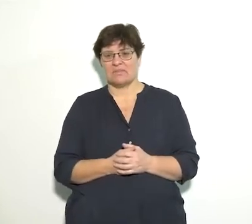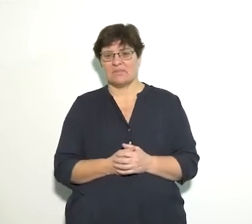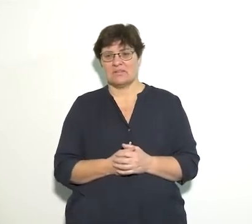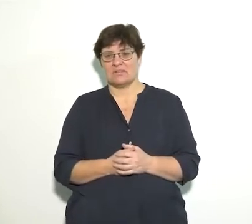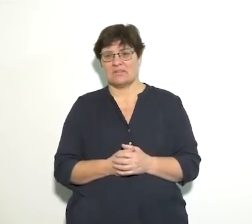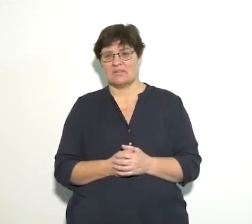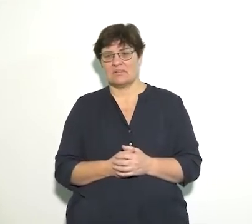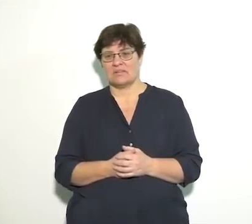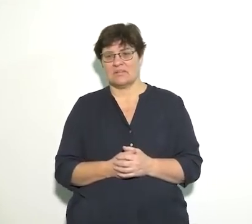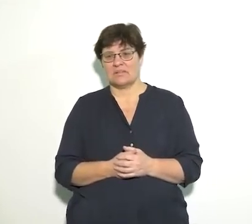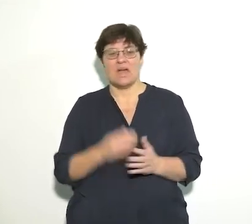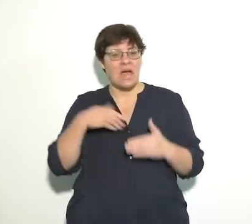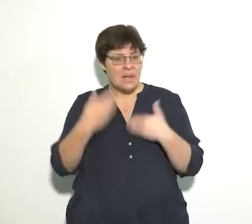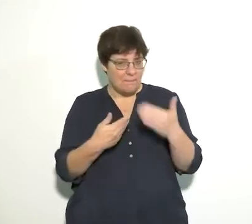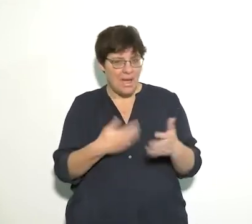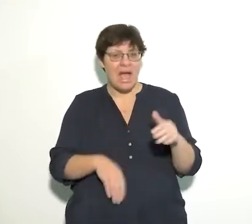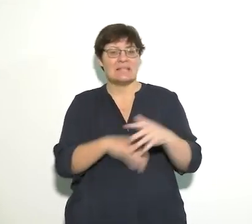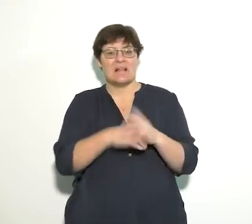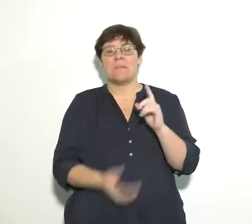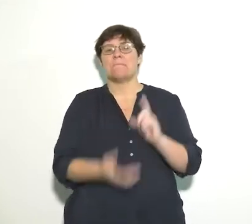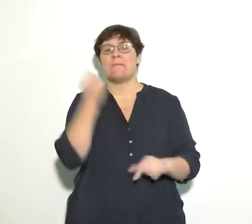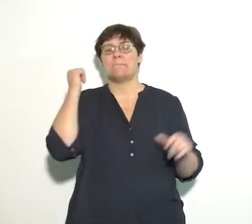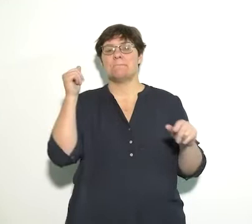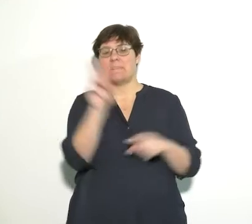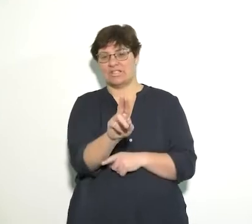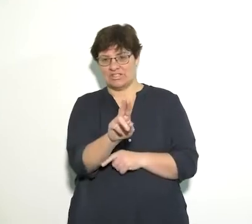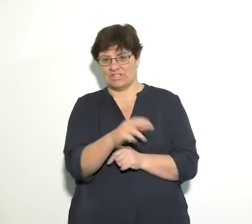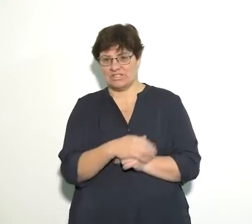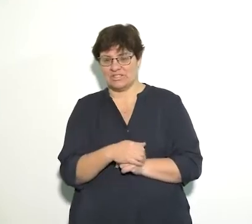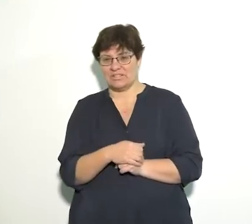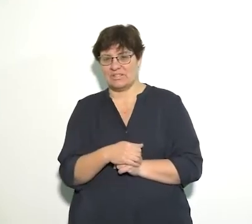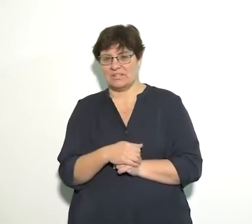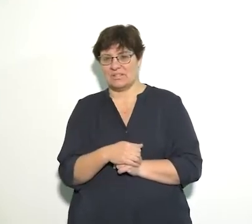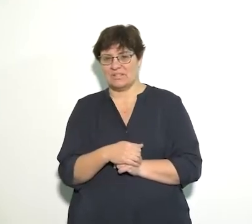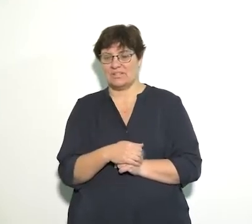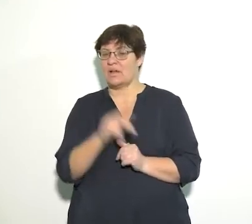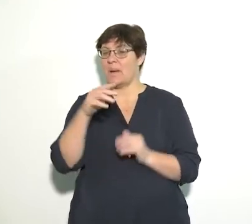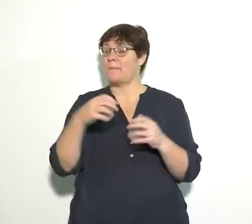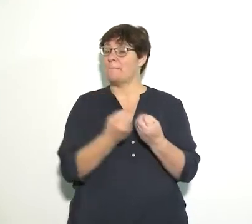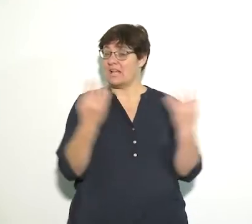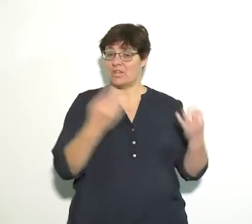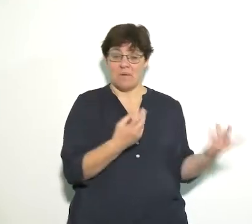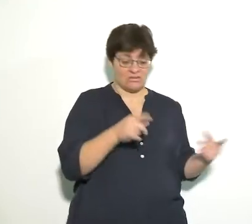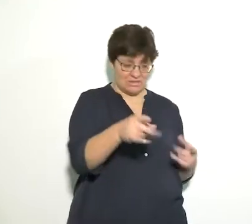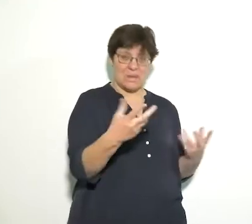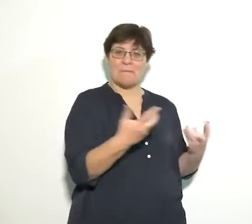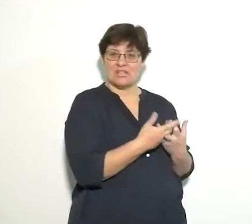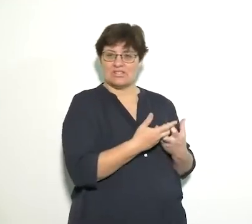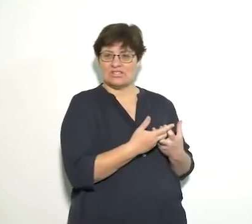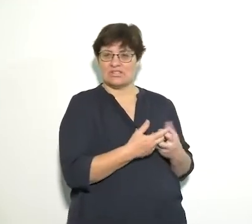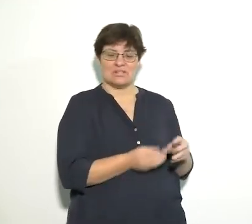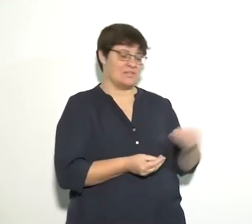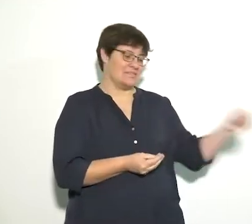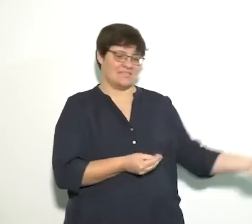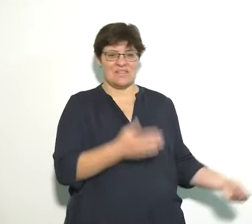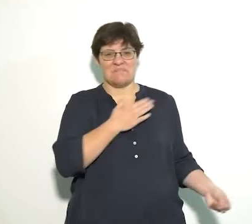So I turn it over, and you would keep going until you find your match. Now much and much, there's the match, so